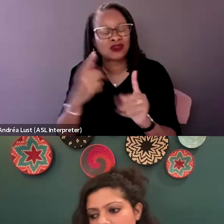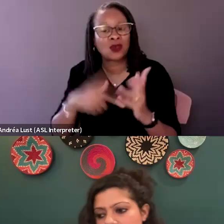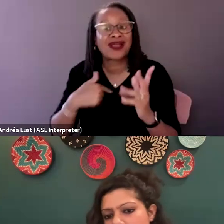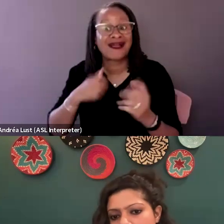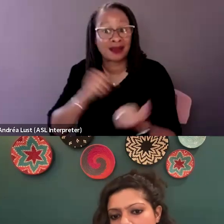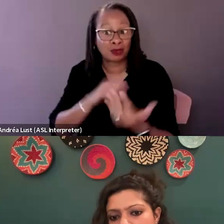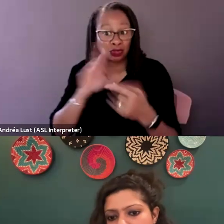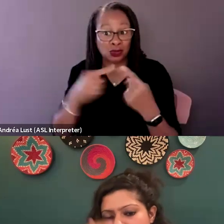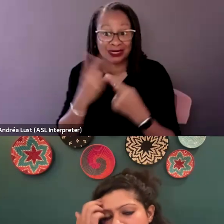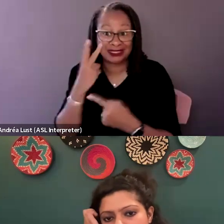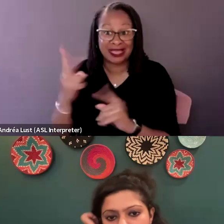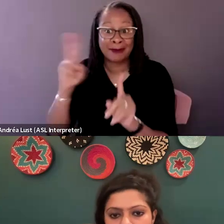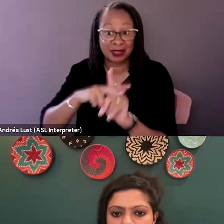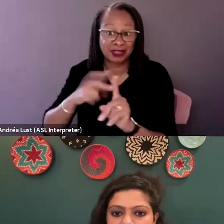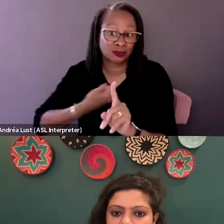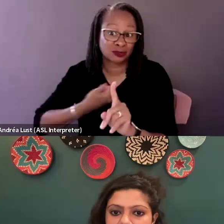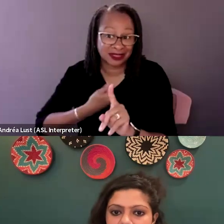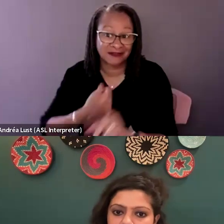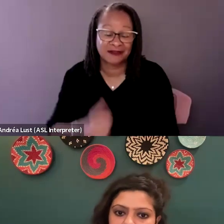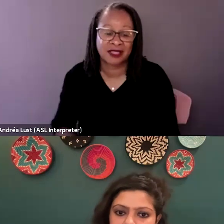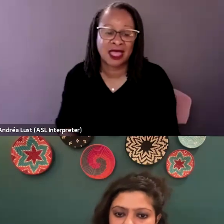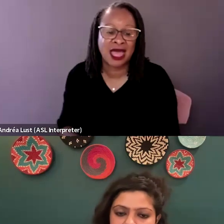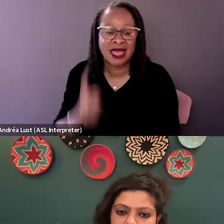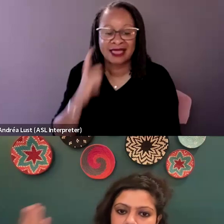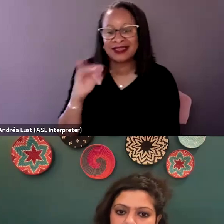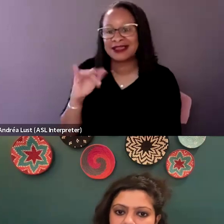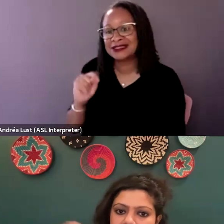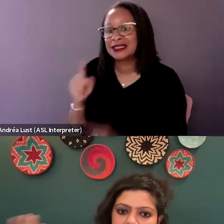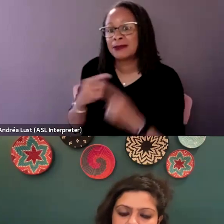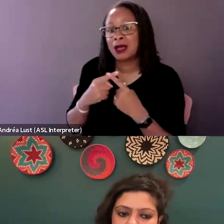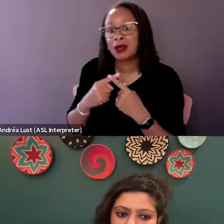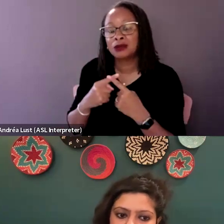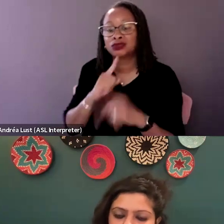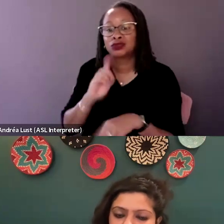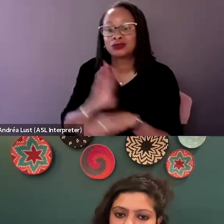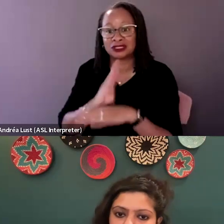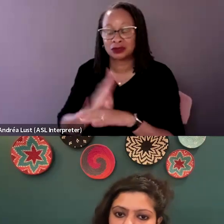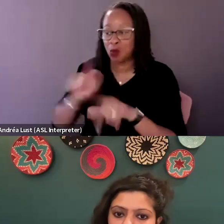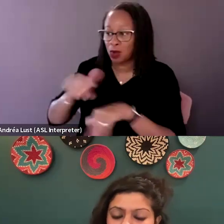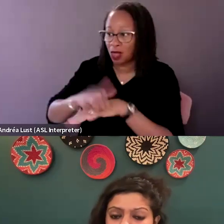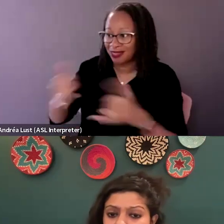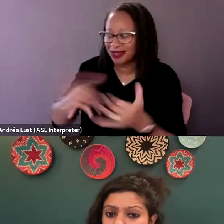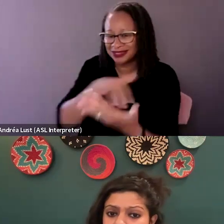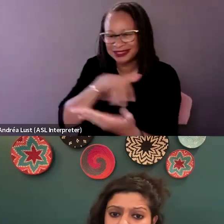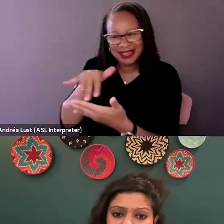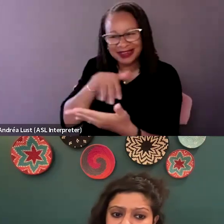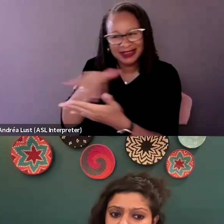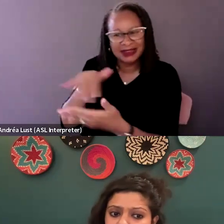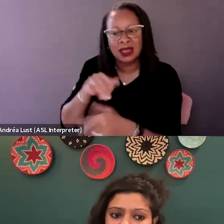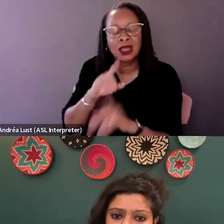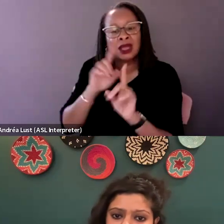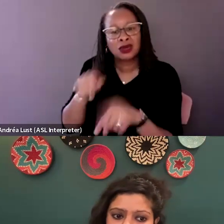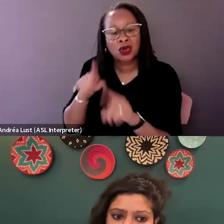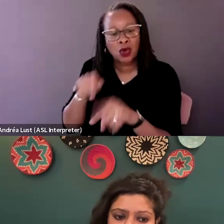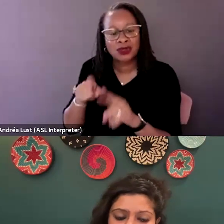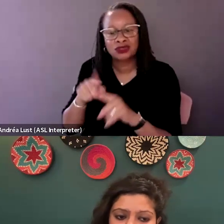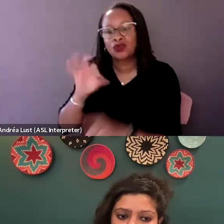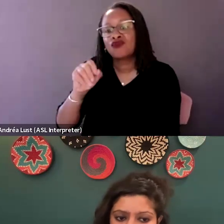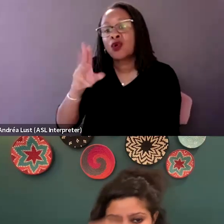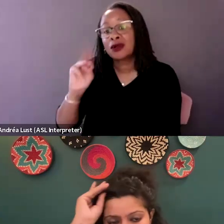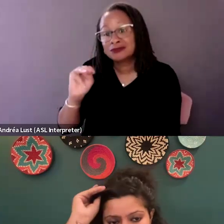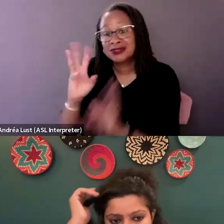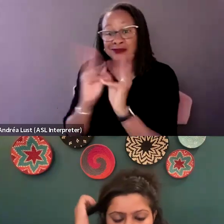I I agree with you on this, that I think it's much more than that and it's much more global than that. I agree. Okay. So I